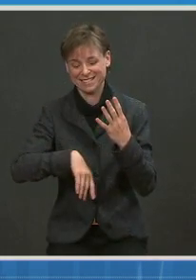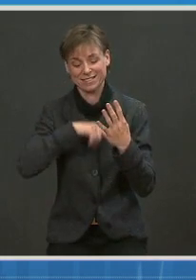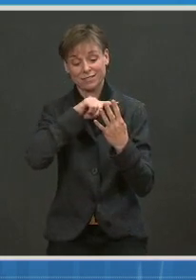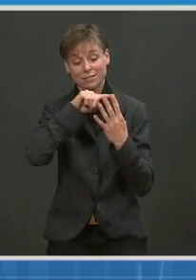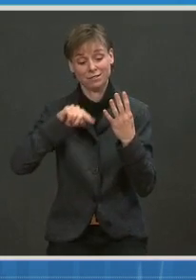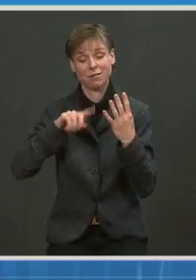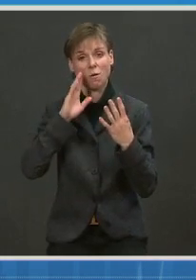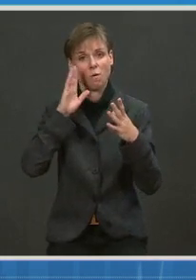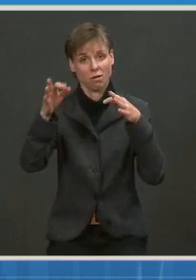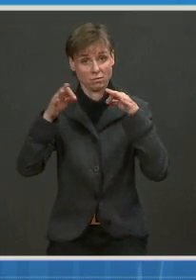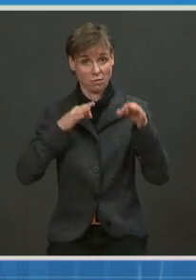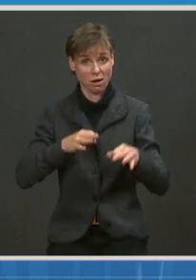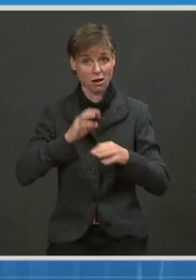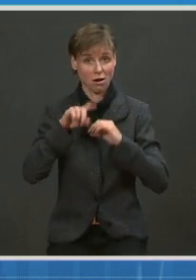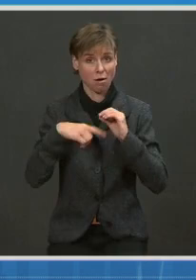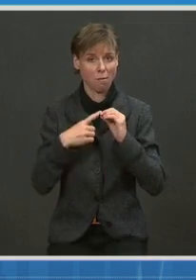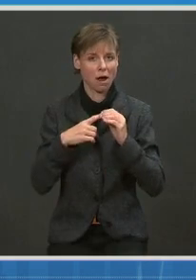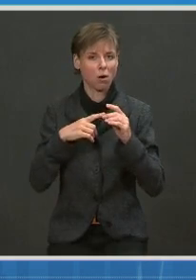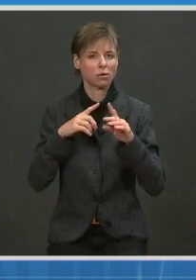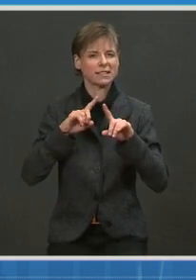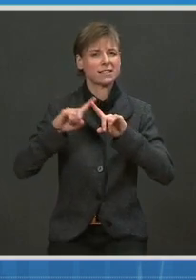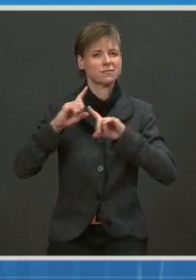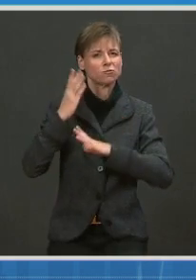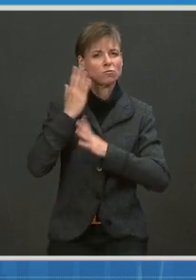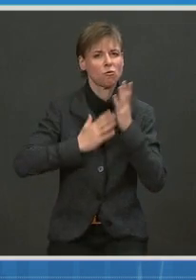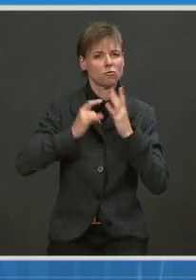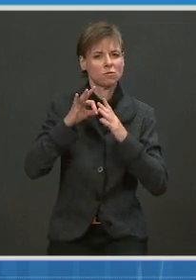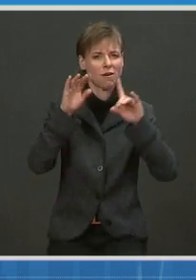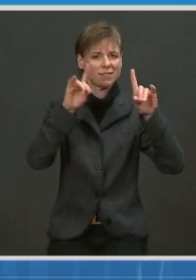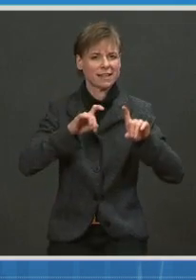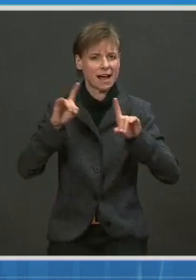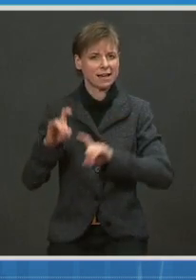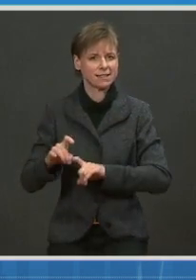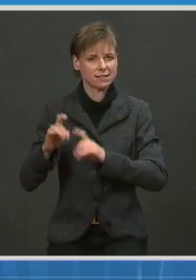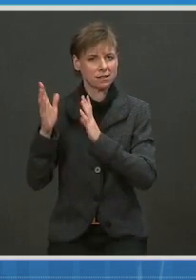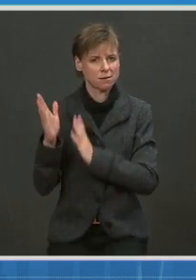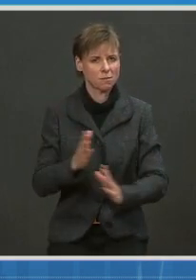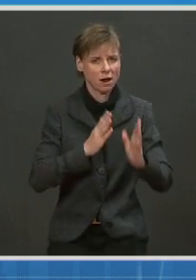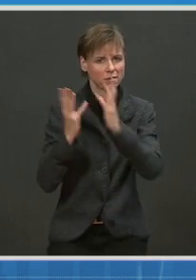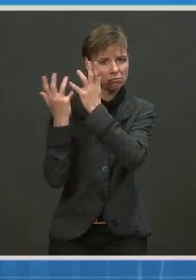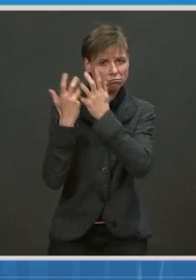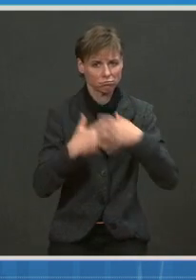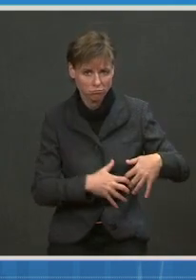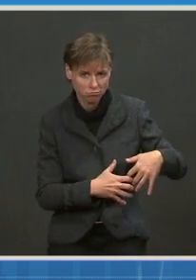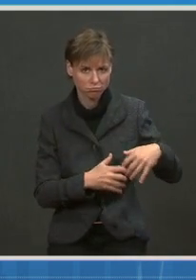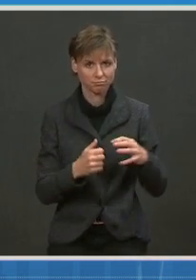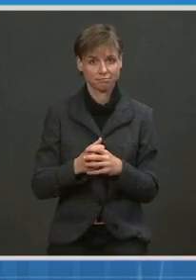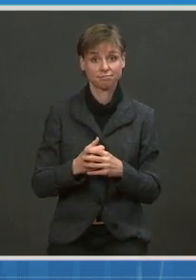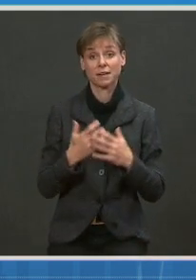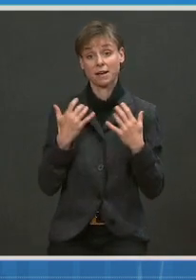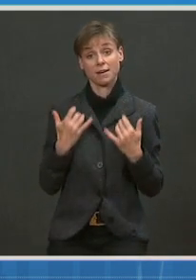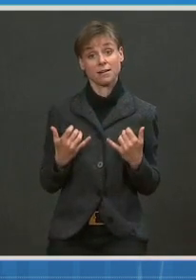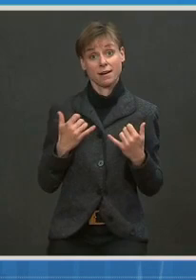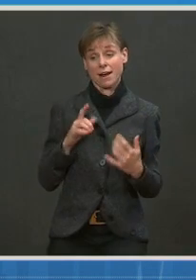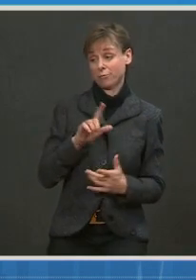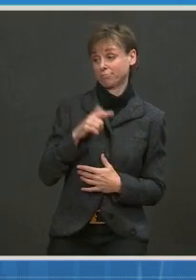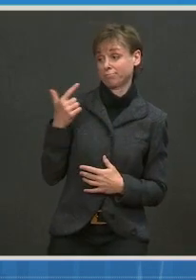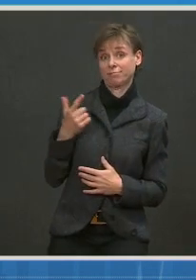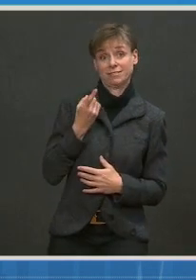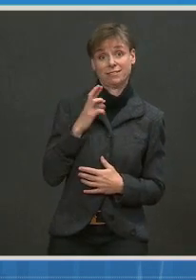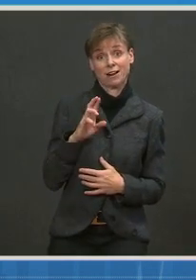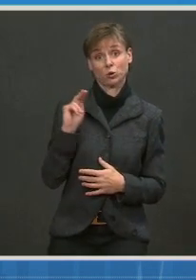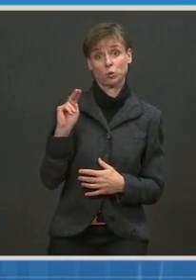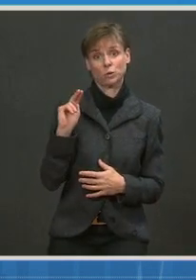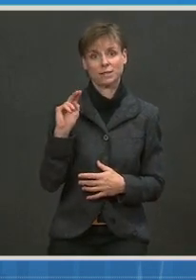will hear how various elements of our testing strategy come together. And with that, I'll turn it over to Dr.